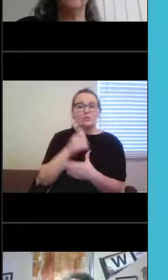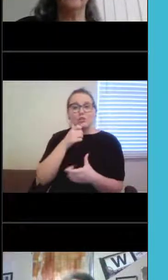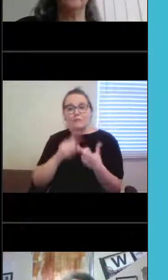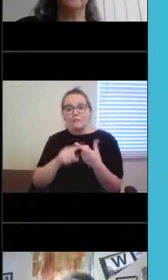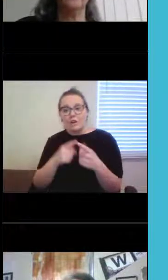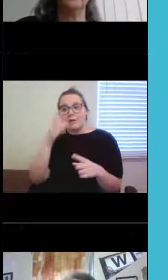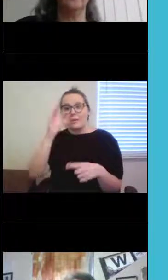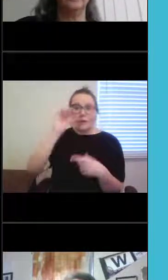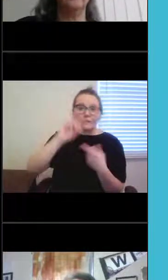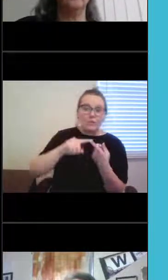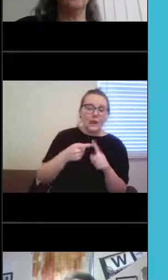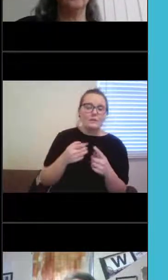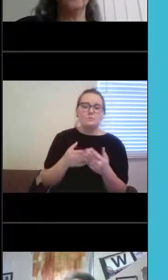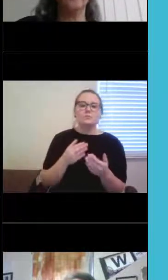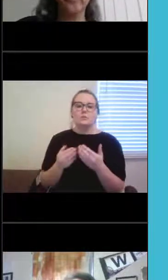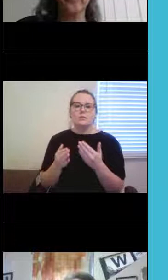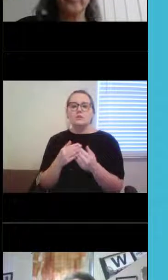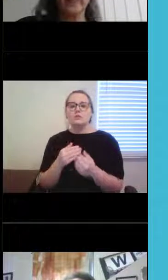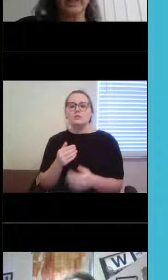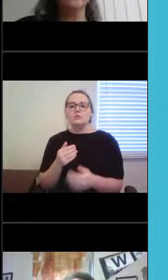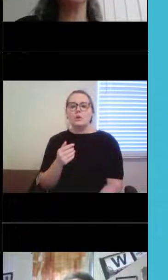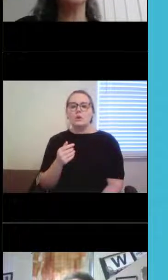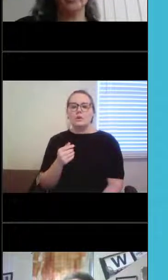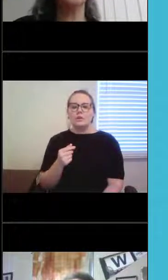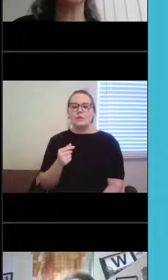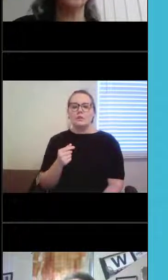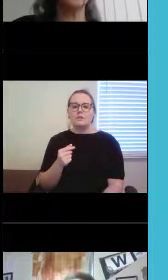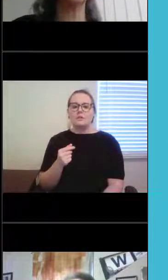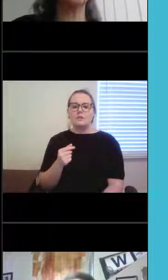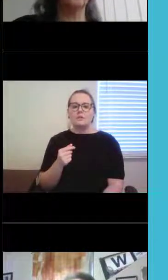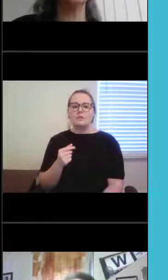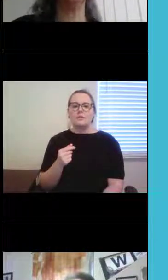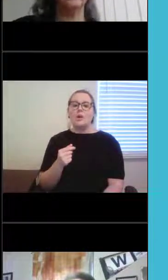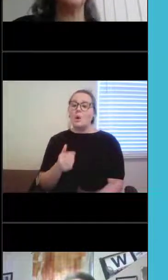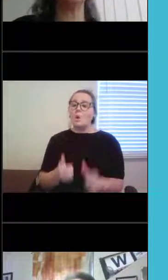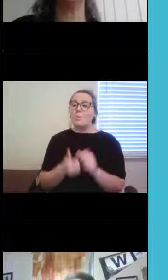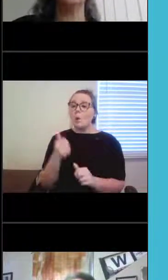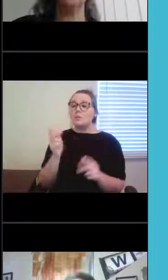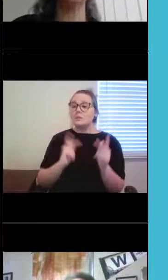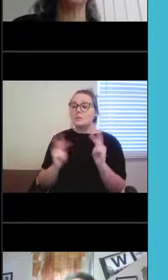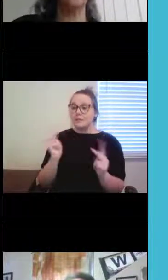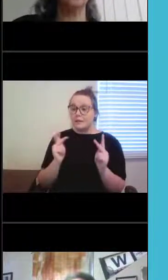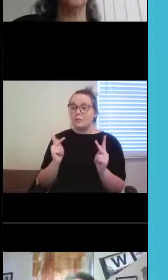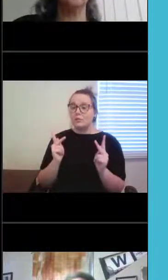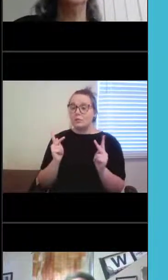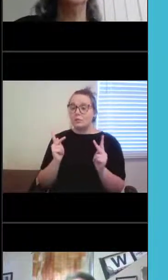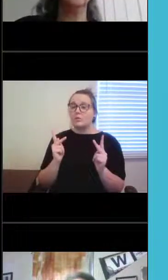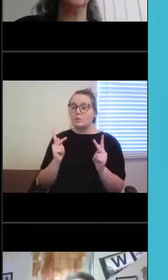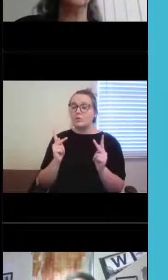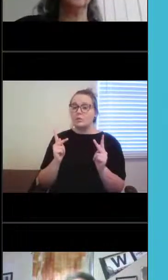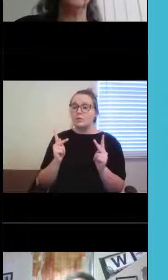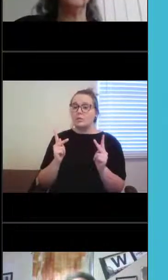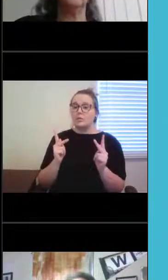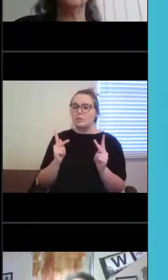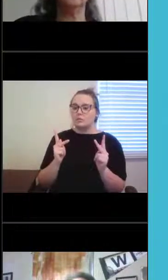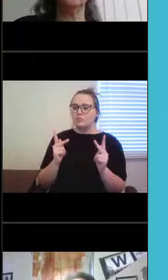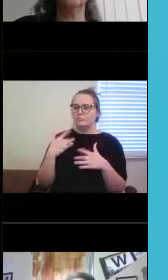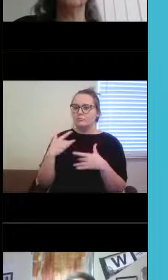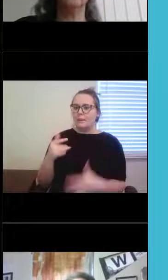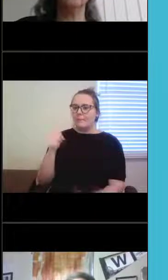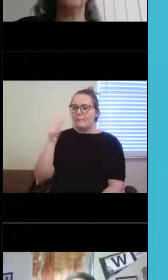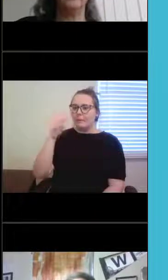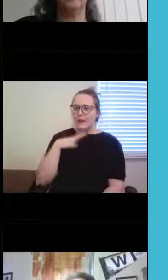happened either in the woman's or the man's home. In this case, most of the perpetrators were men, but we did ask about gender of the perpetrator, which was pretty,